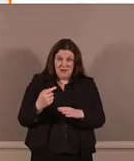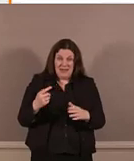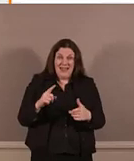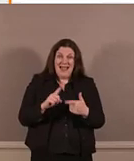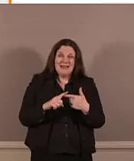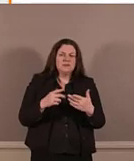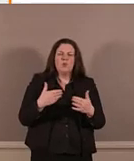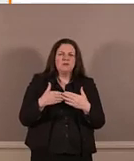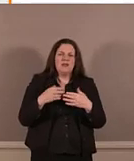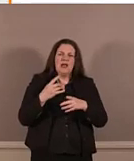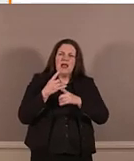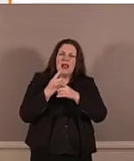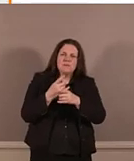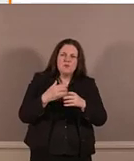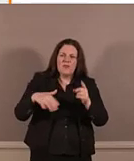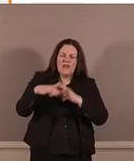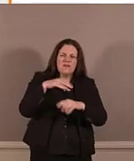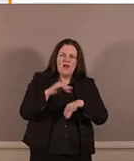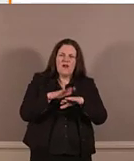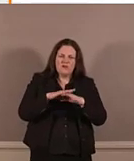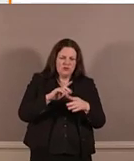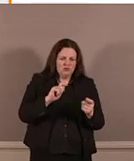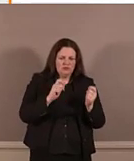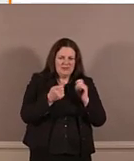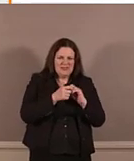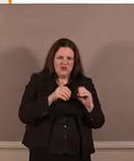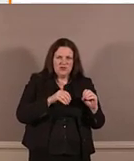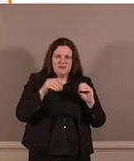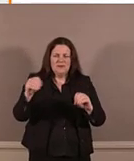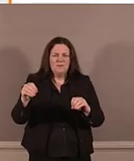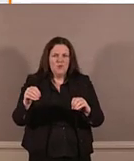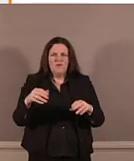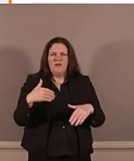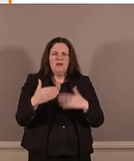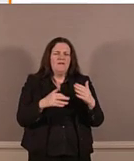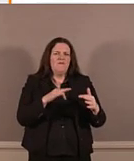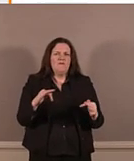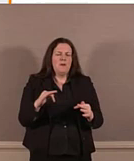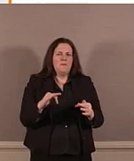it helps with the whole area of transitions and moving